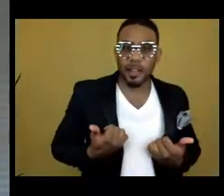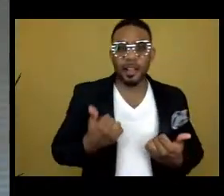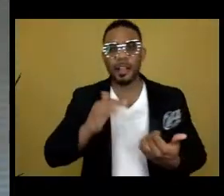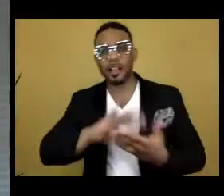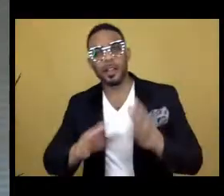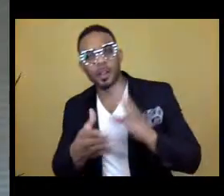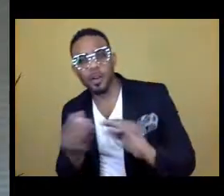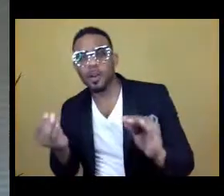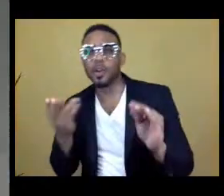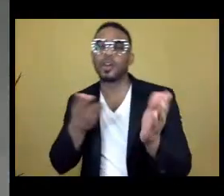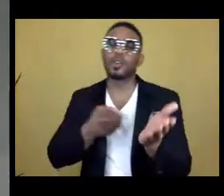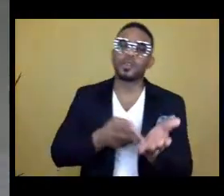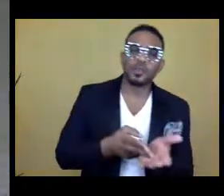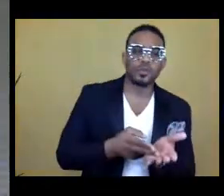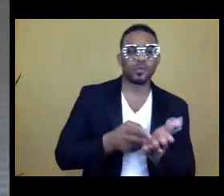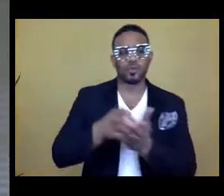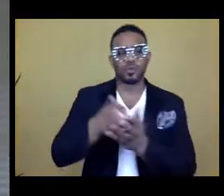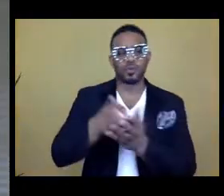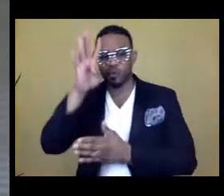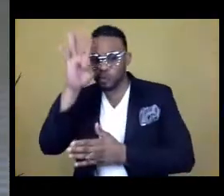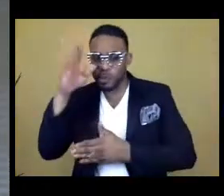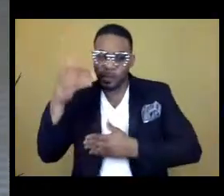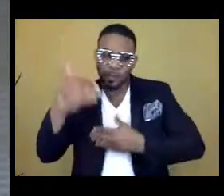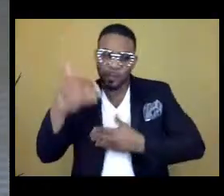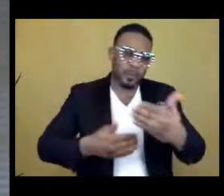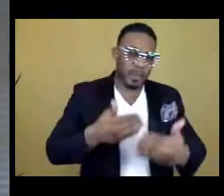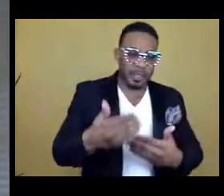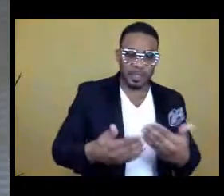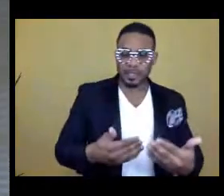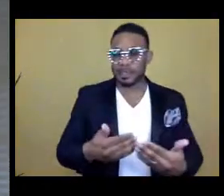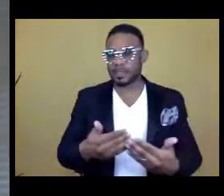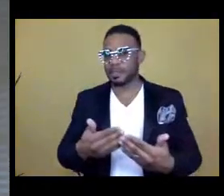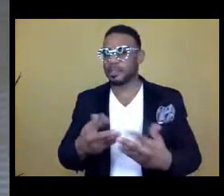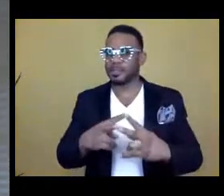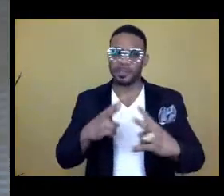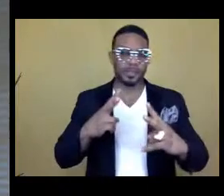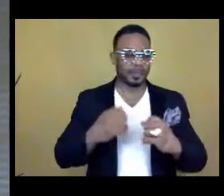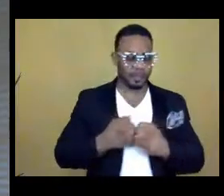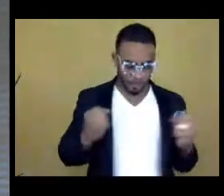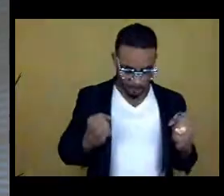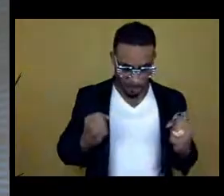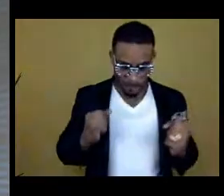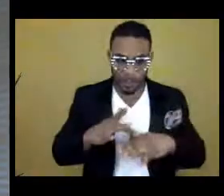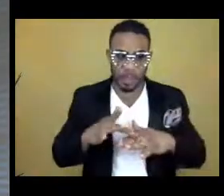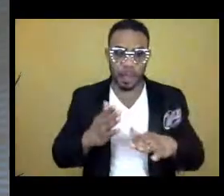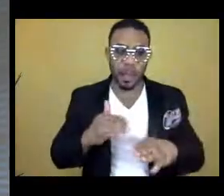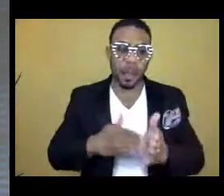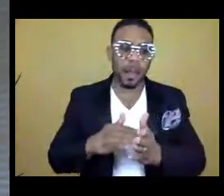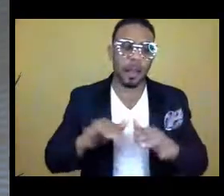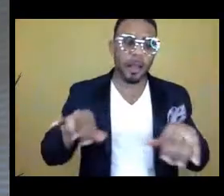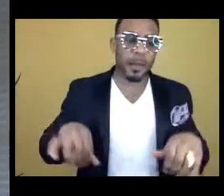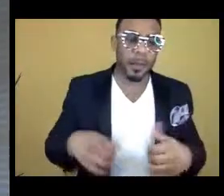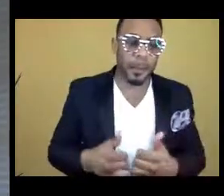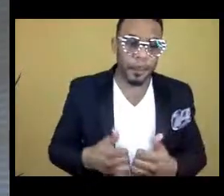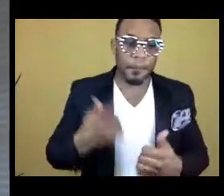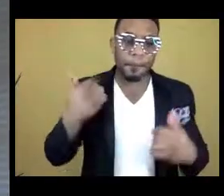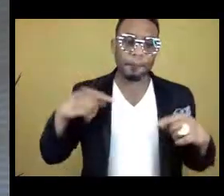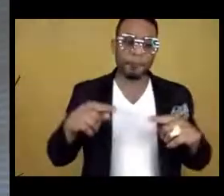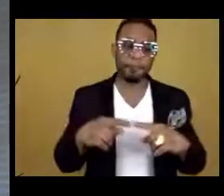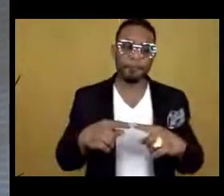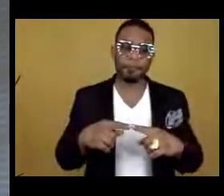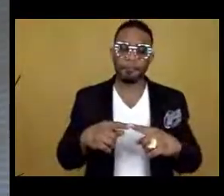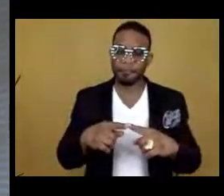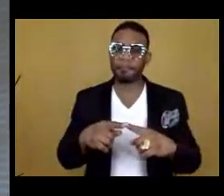their truths, their creative processes, and the very vulnerable spaces that are often so challenging for us as artists to